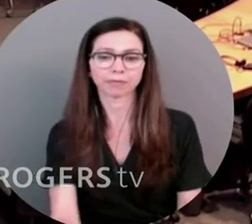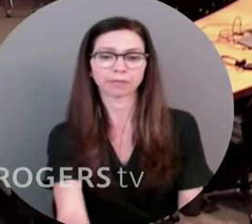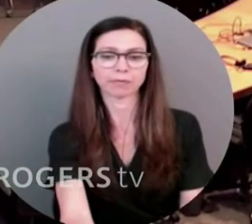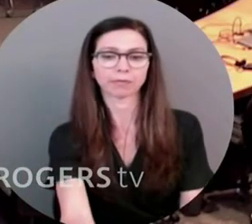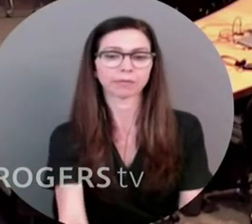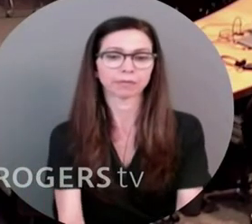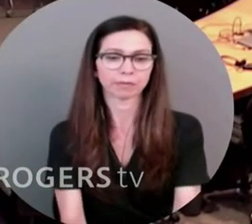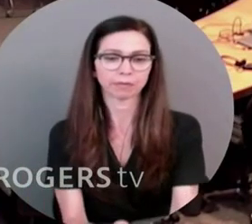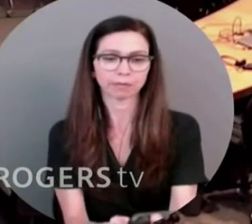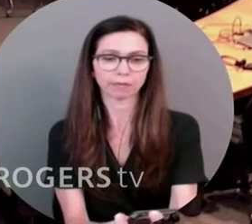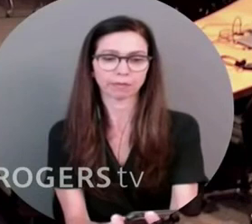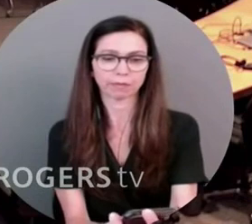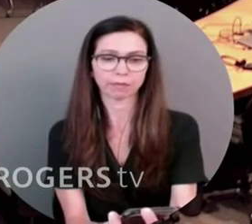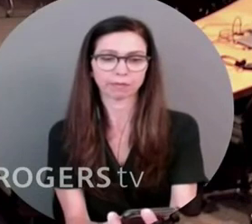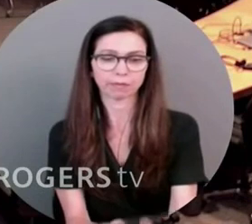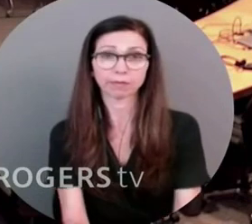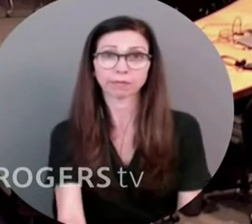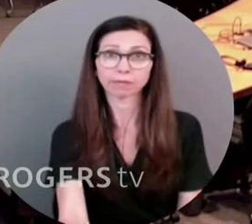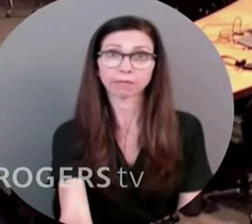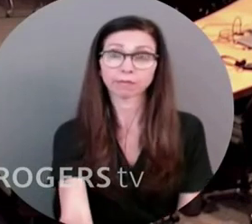Do we have 1310 News on the line?